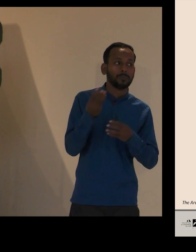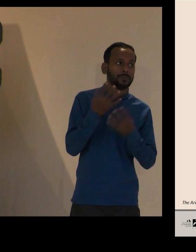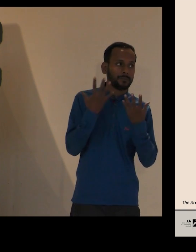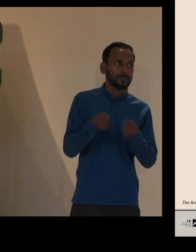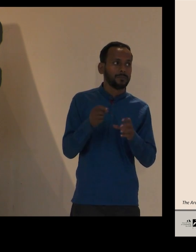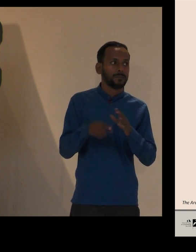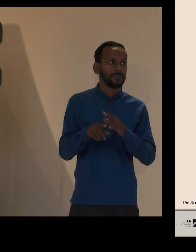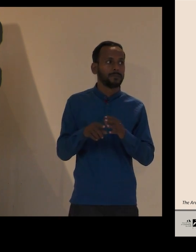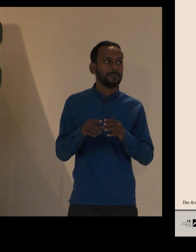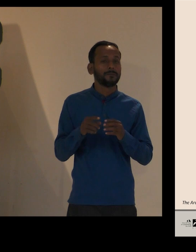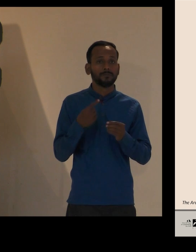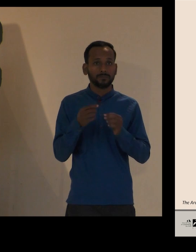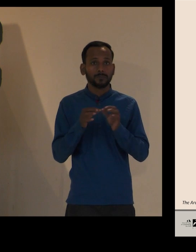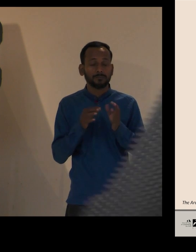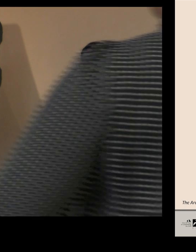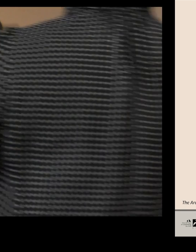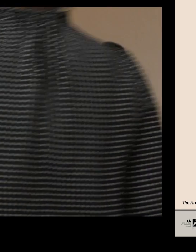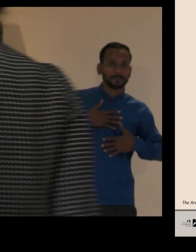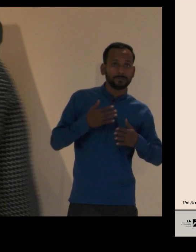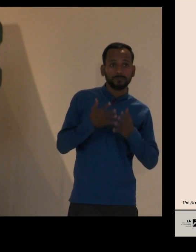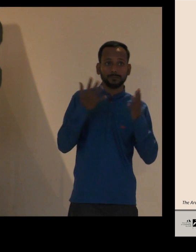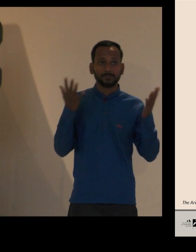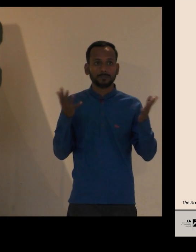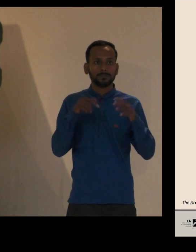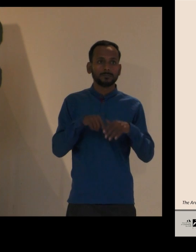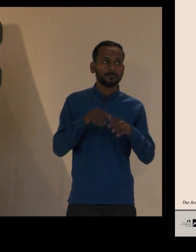And maybe we will do that sometime soon again.